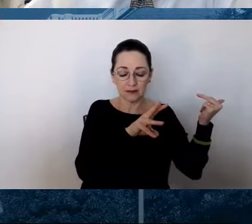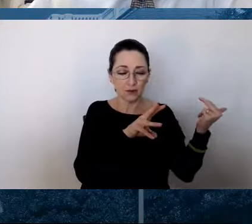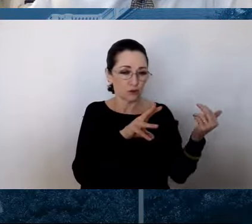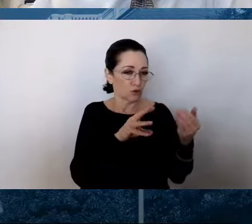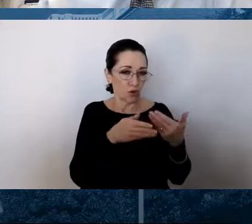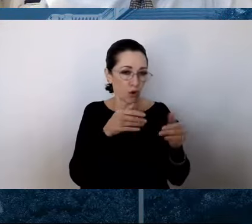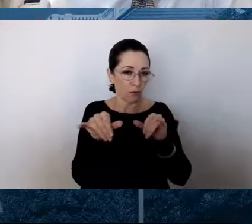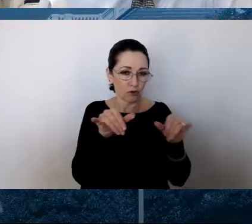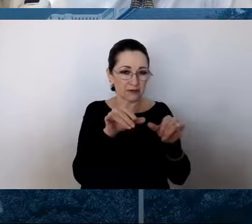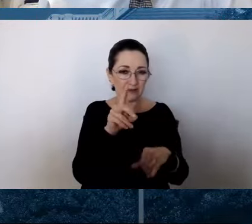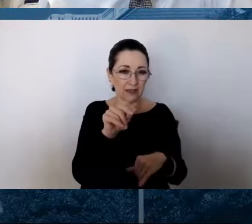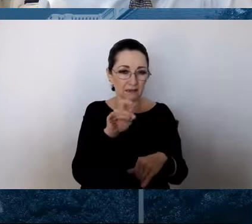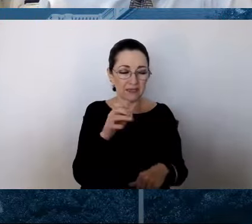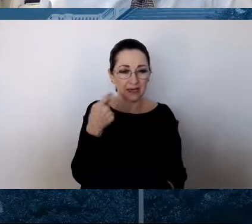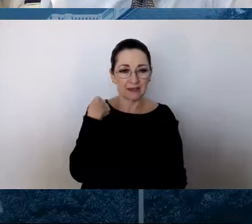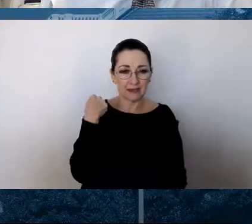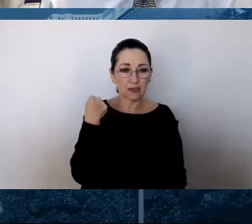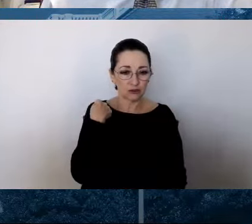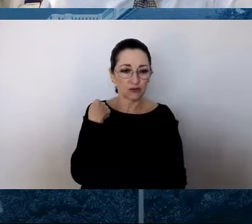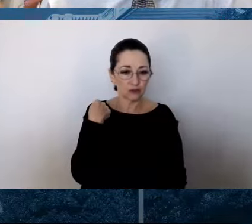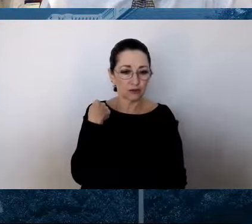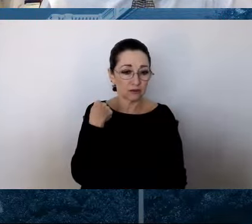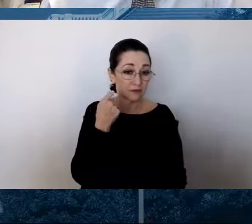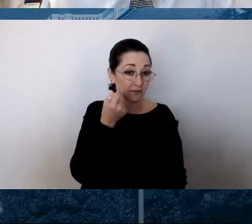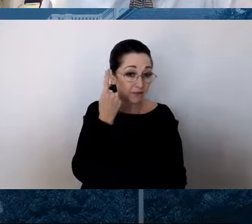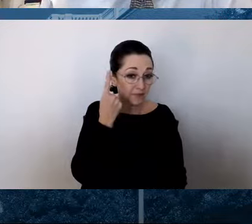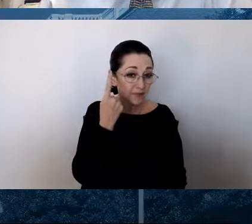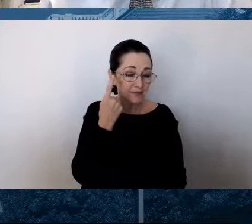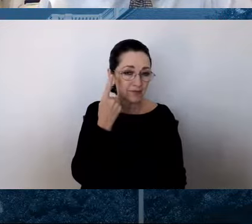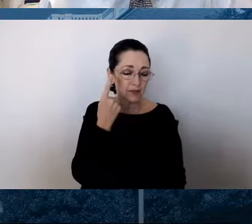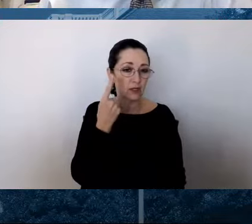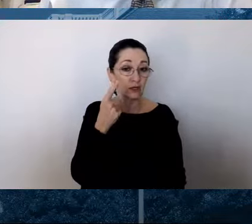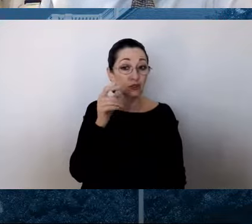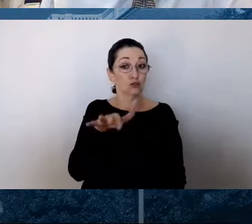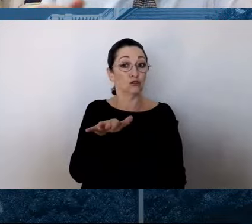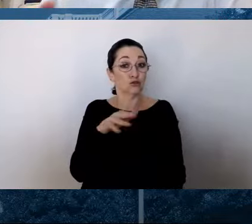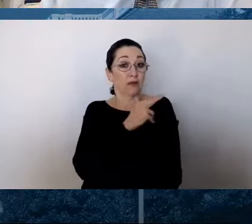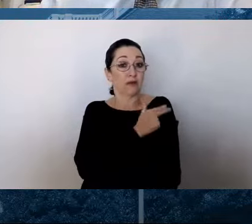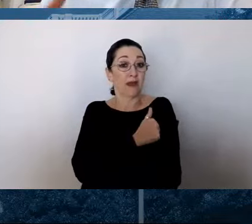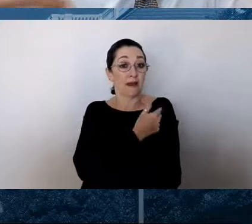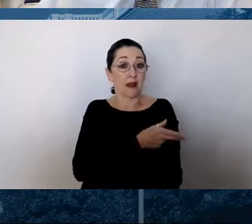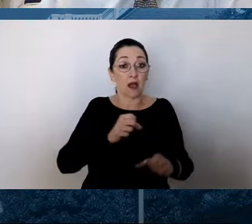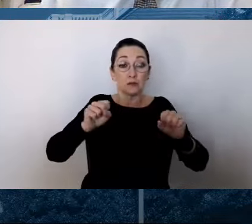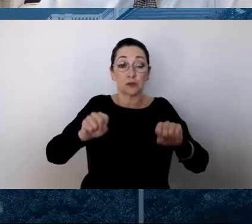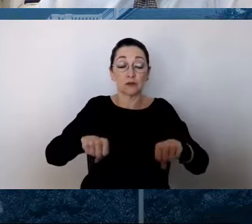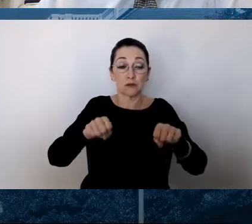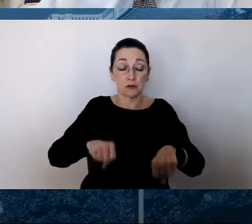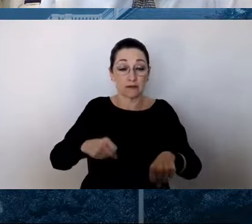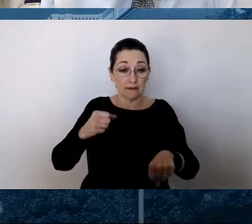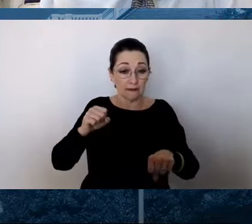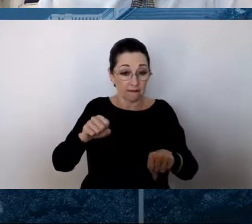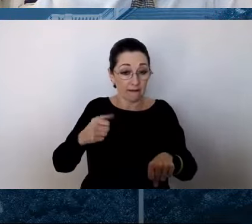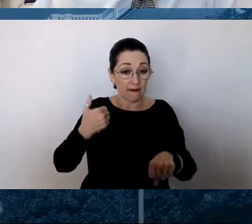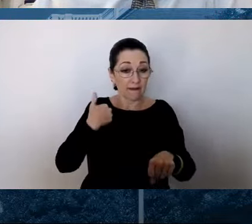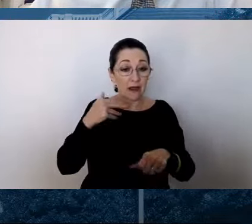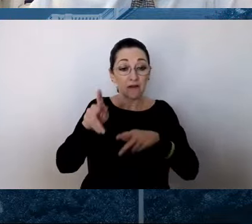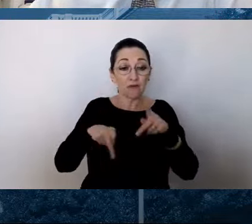year. However, it's only about 16 to 17% of the overall capacity of the hospitals. And like the governor said and Dr. Rattay